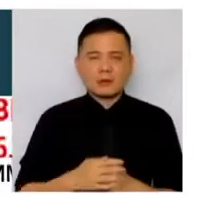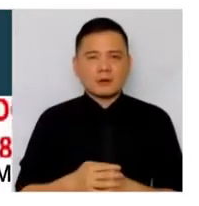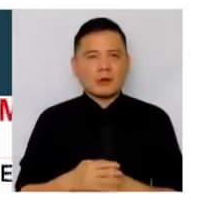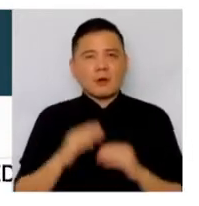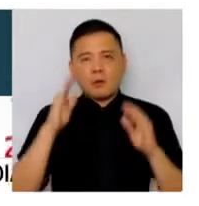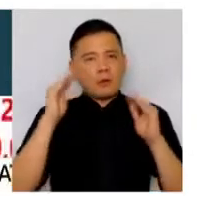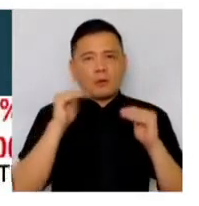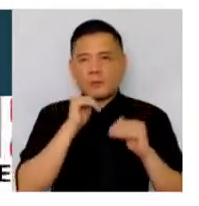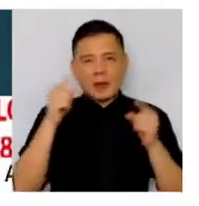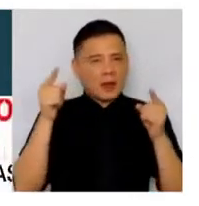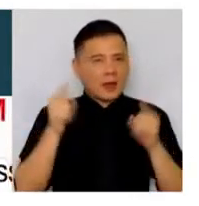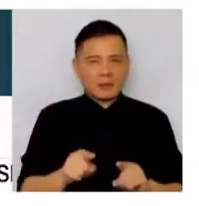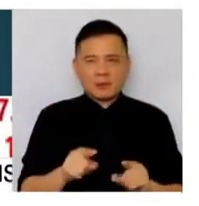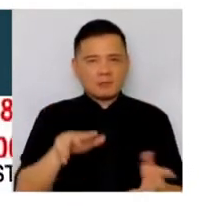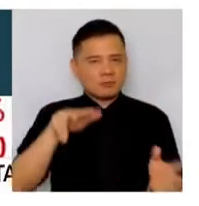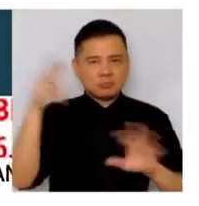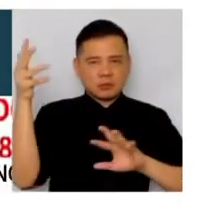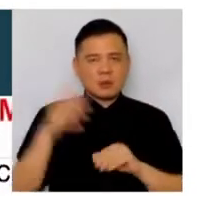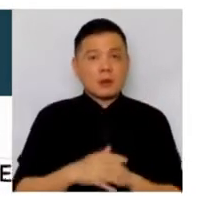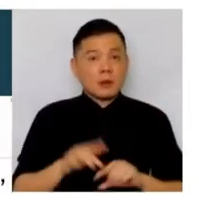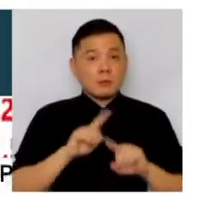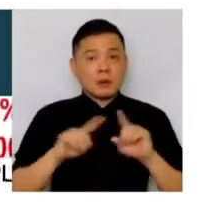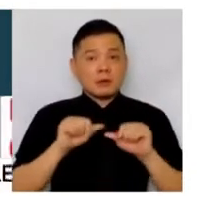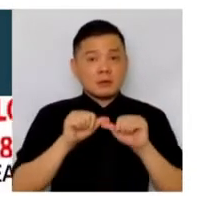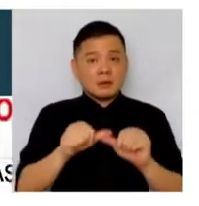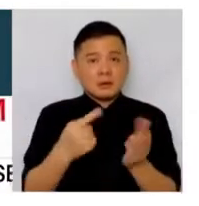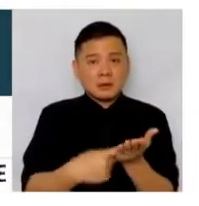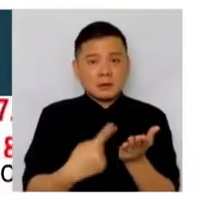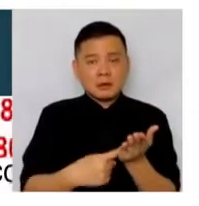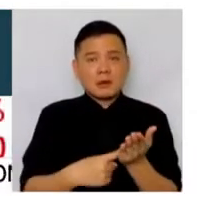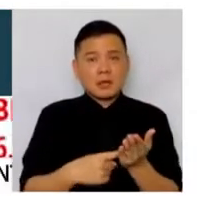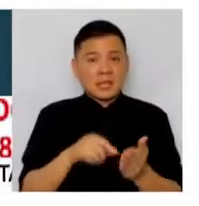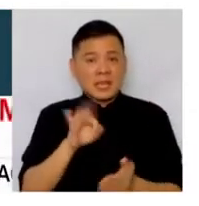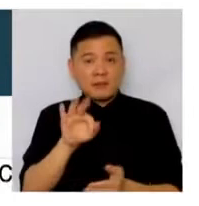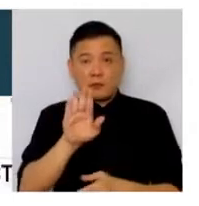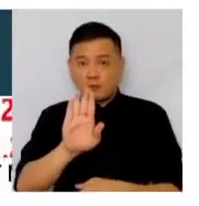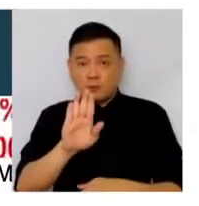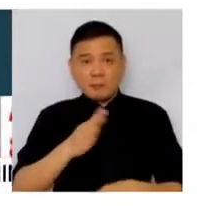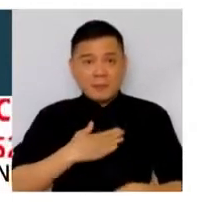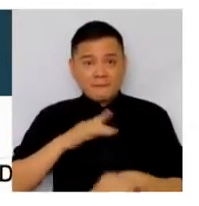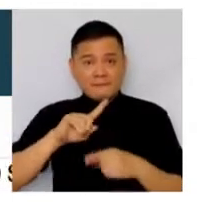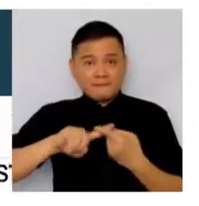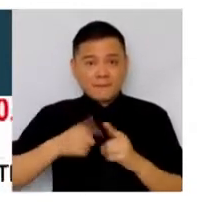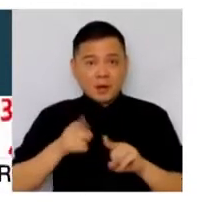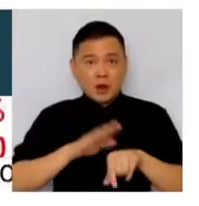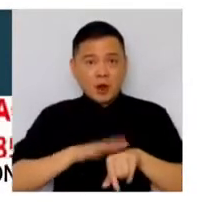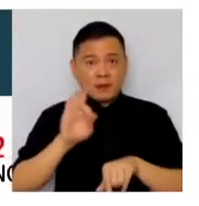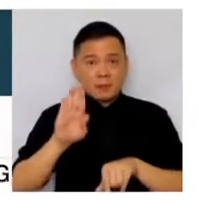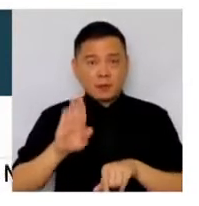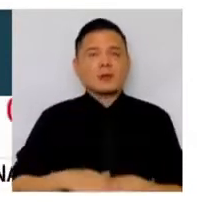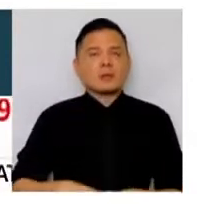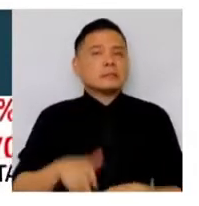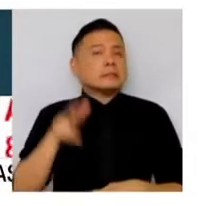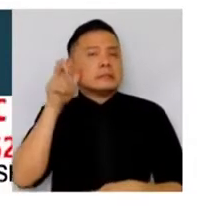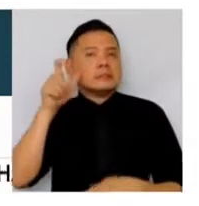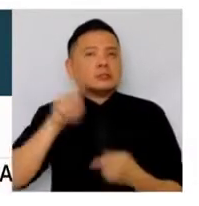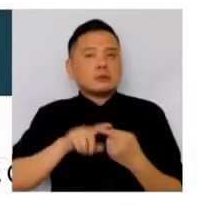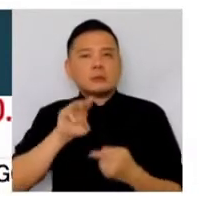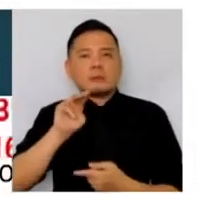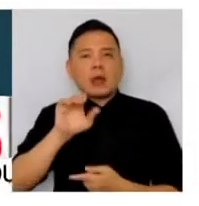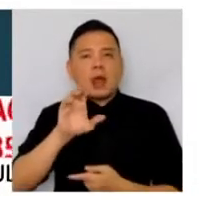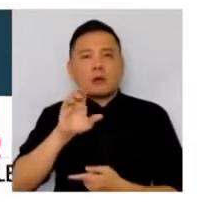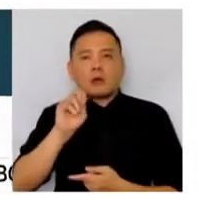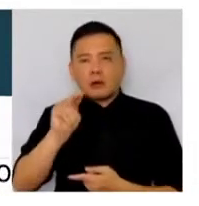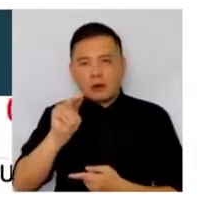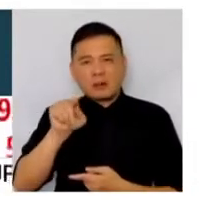that. And as I continue to say, if you're my friend in the Facebook, listen to Macron, because Macron really knows what is going